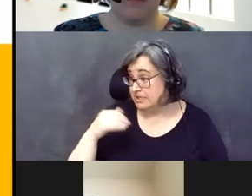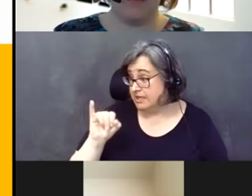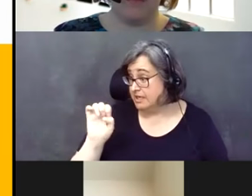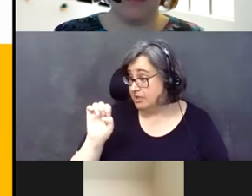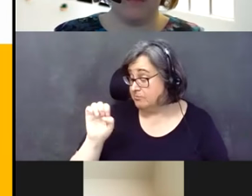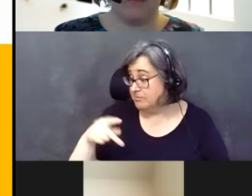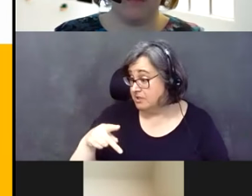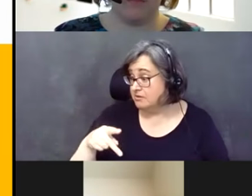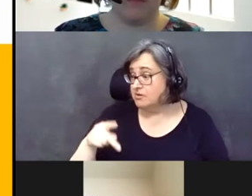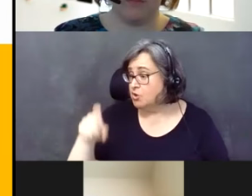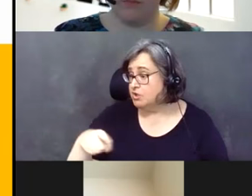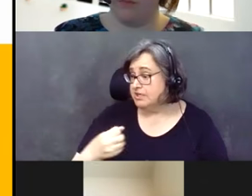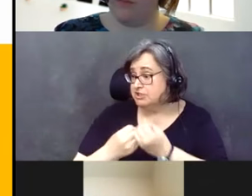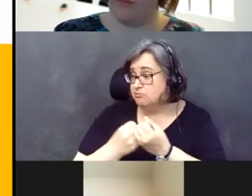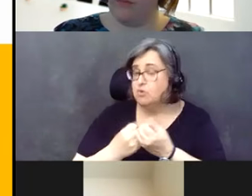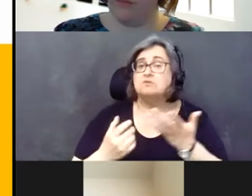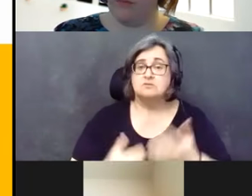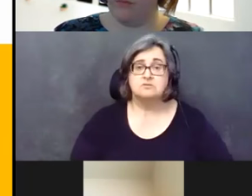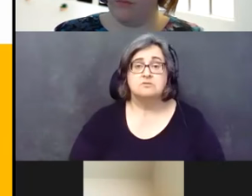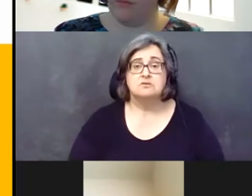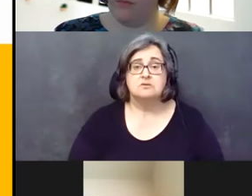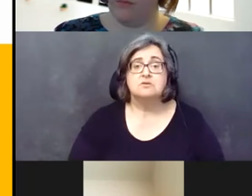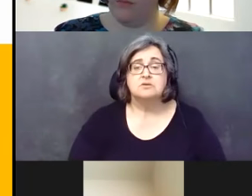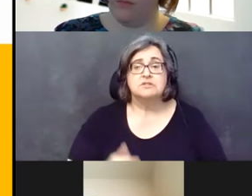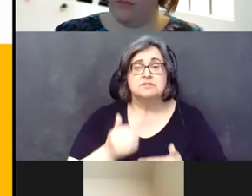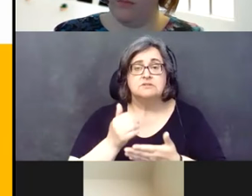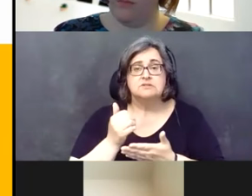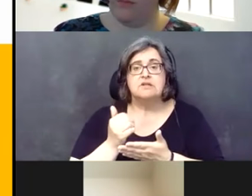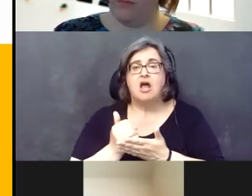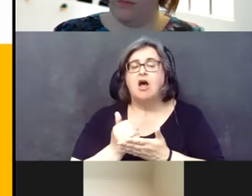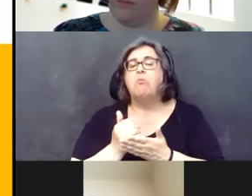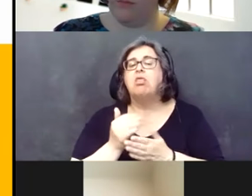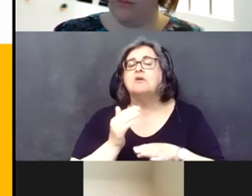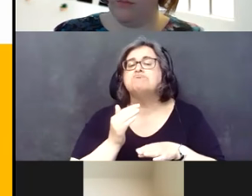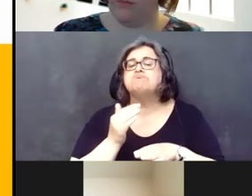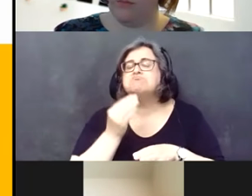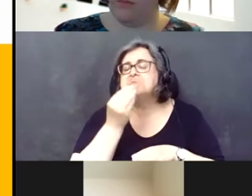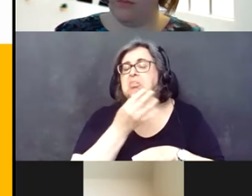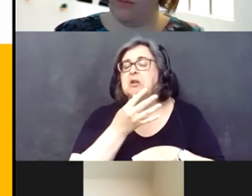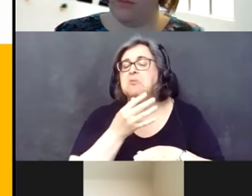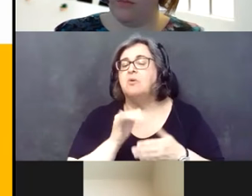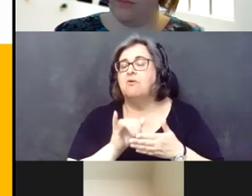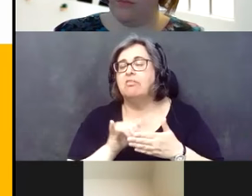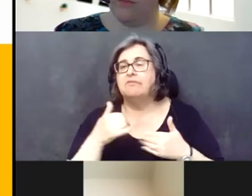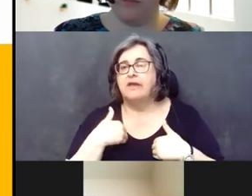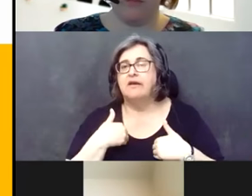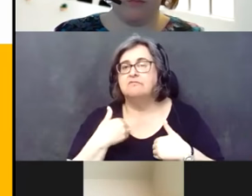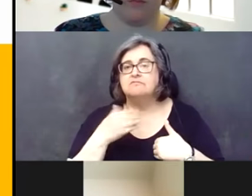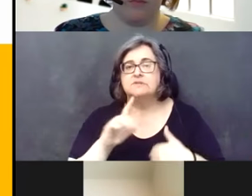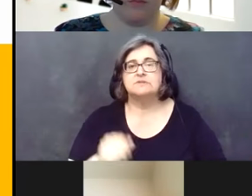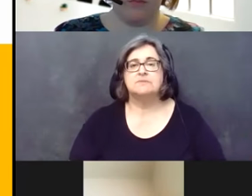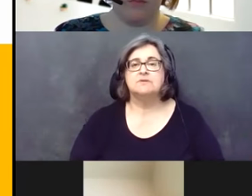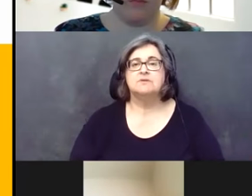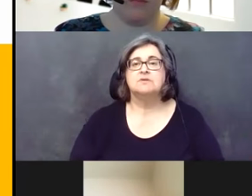IEP or need any supports to kind of help clue them in. Yeah. Okay, right,